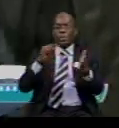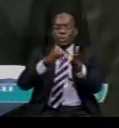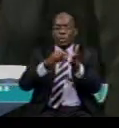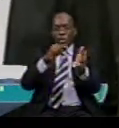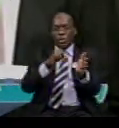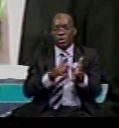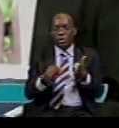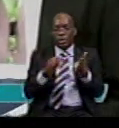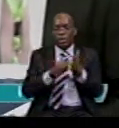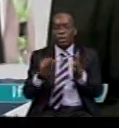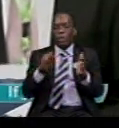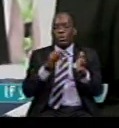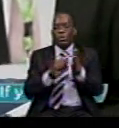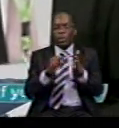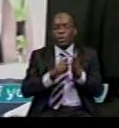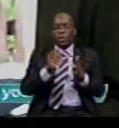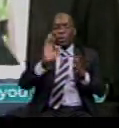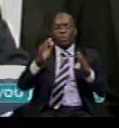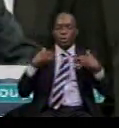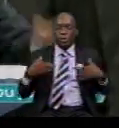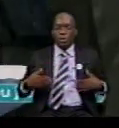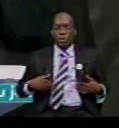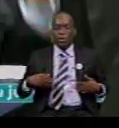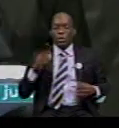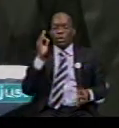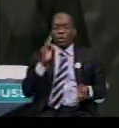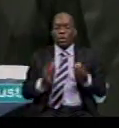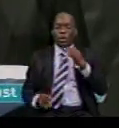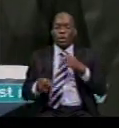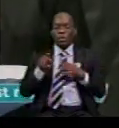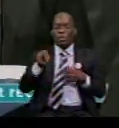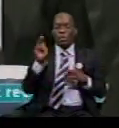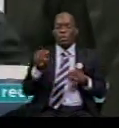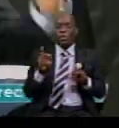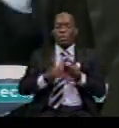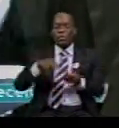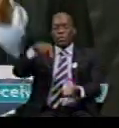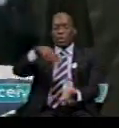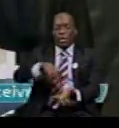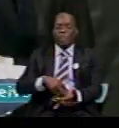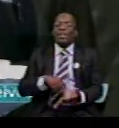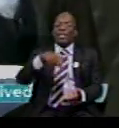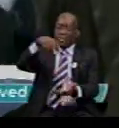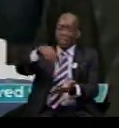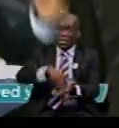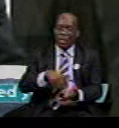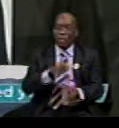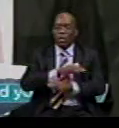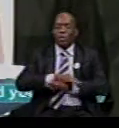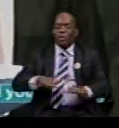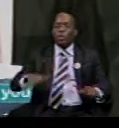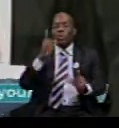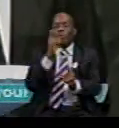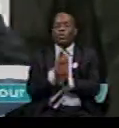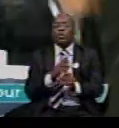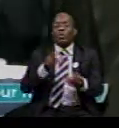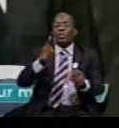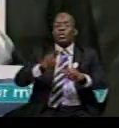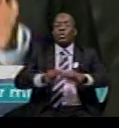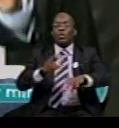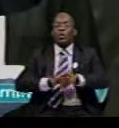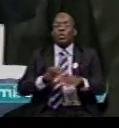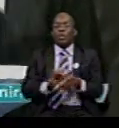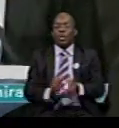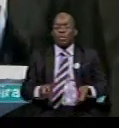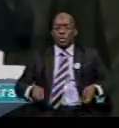Shake your body. If you need to get up. Don't just confine yourself to that wheelchair. That